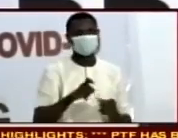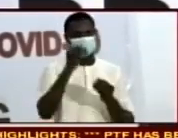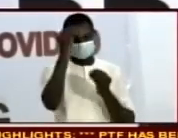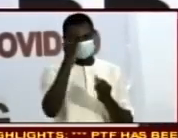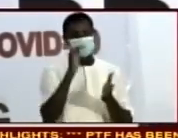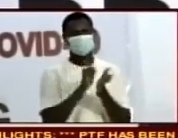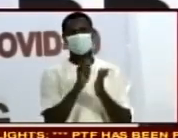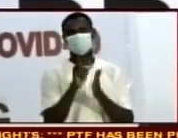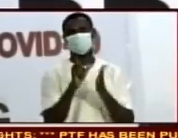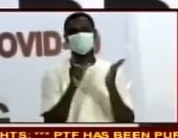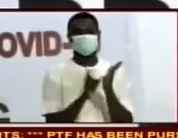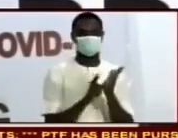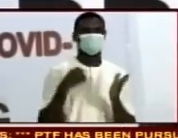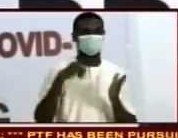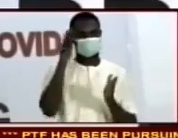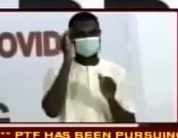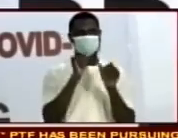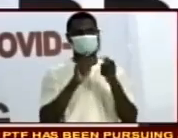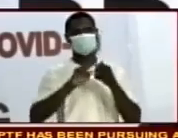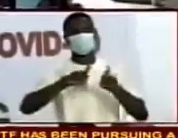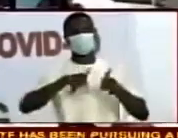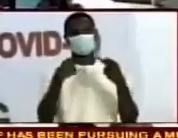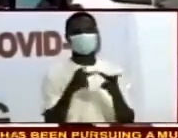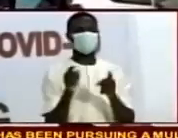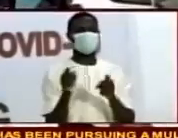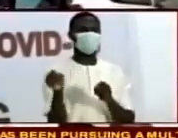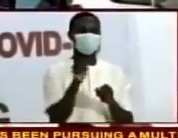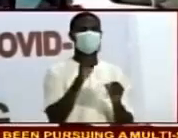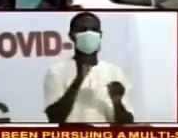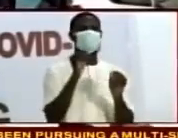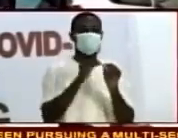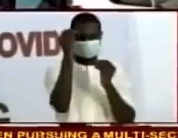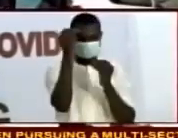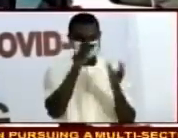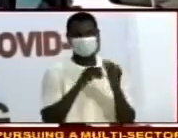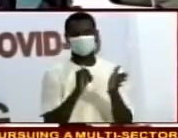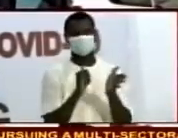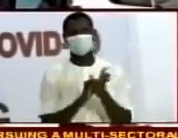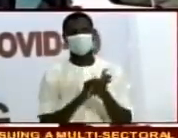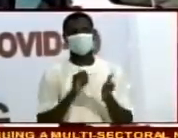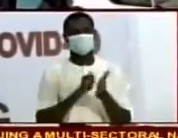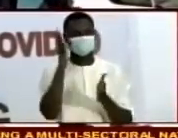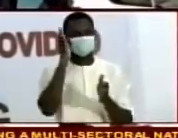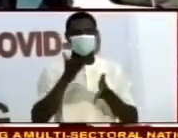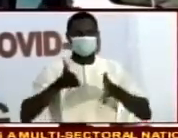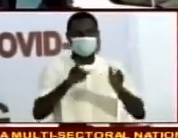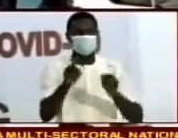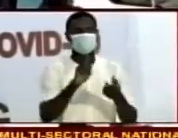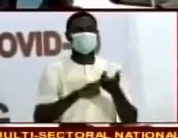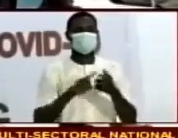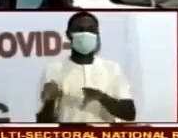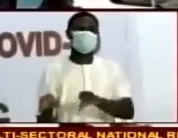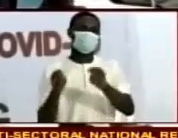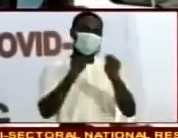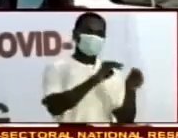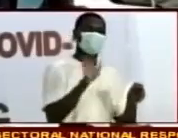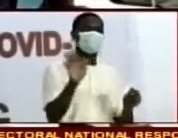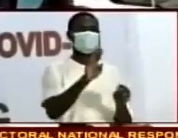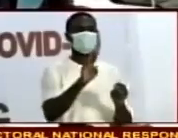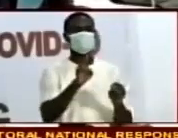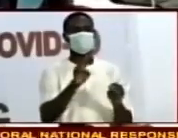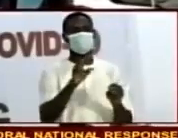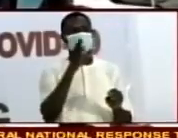us. We'll be able to provide you with the necessary documentation to allow you to take your mother. And we hope she finds peace